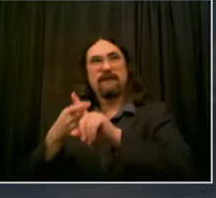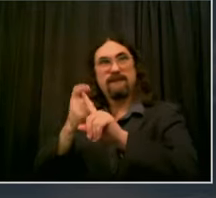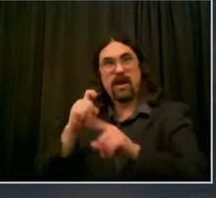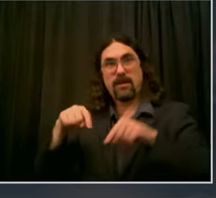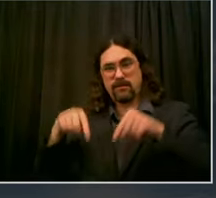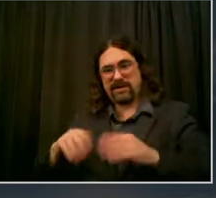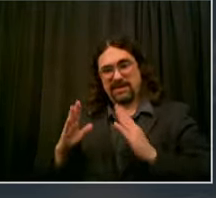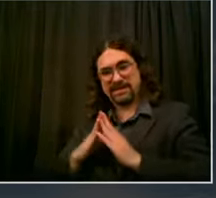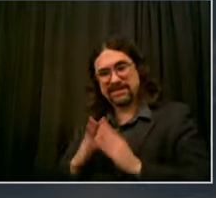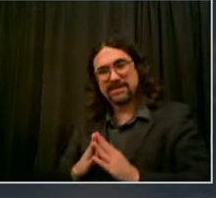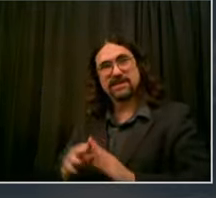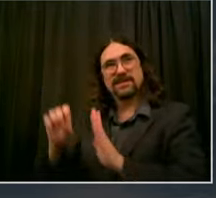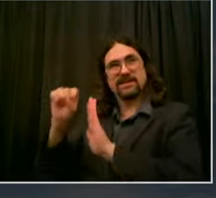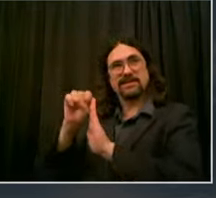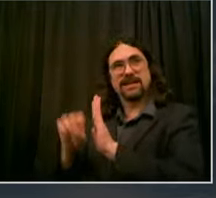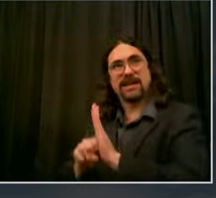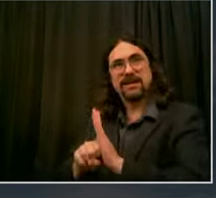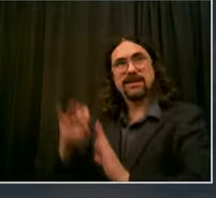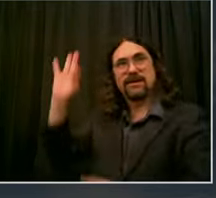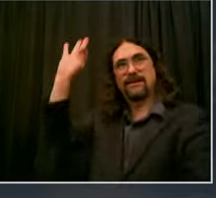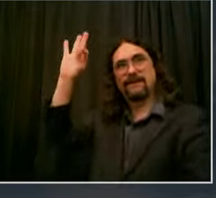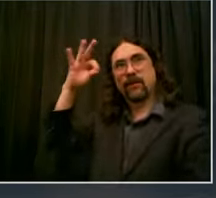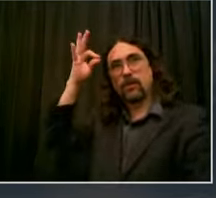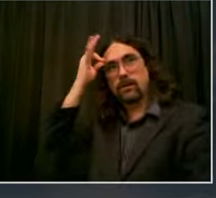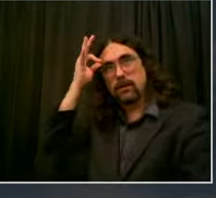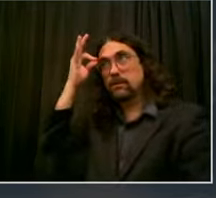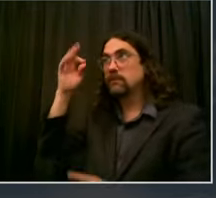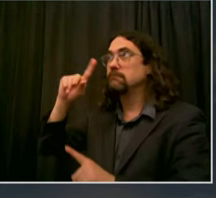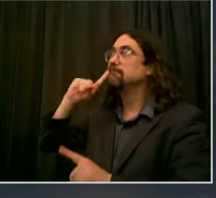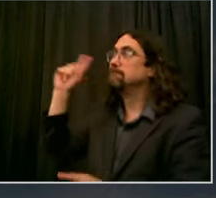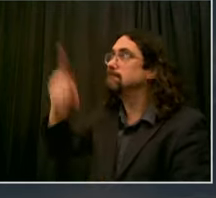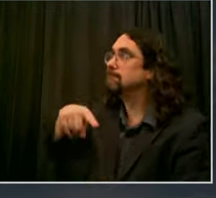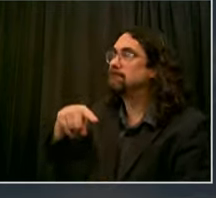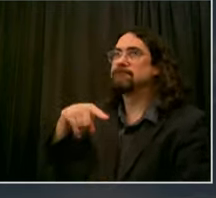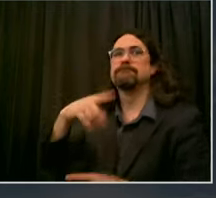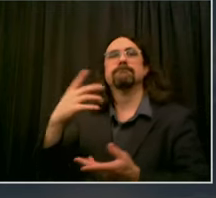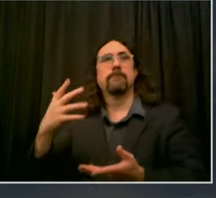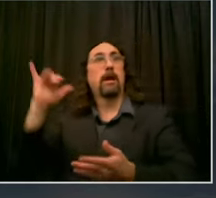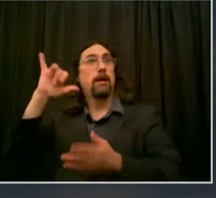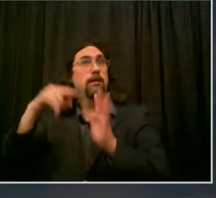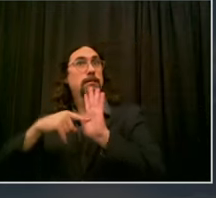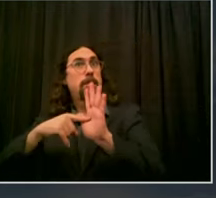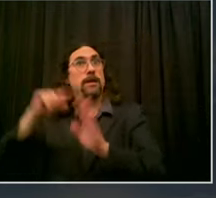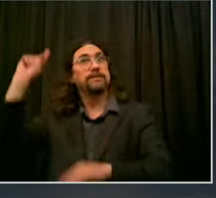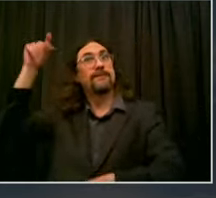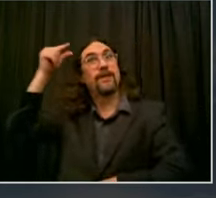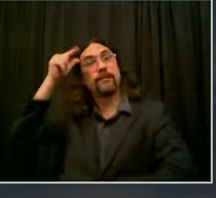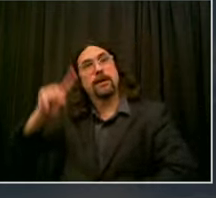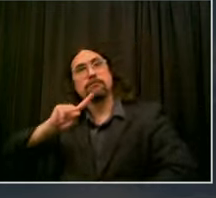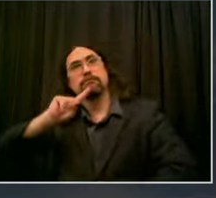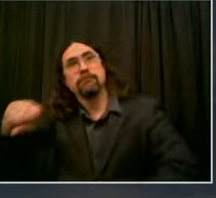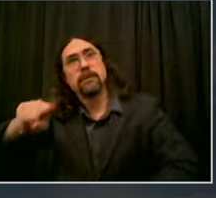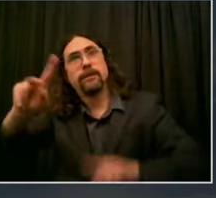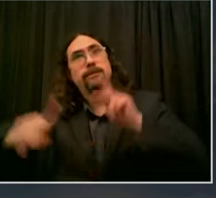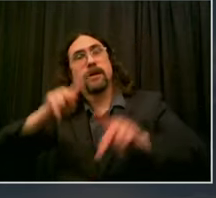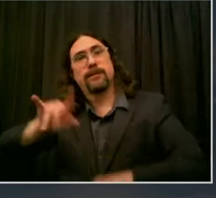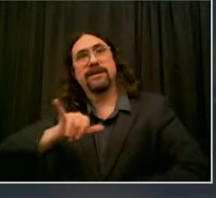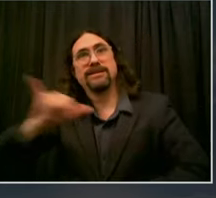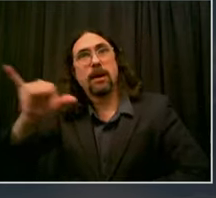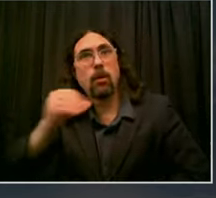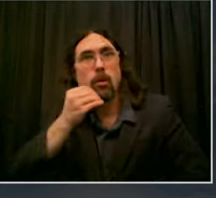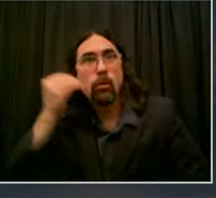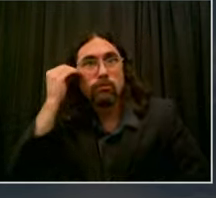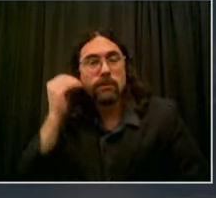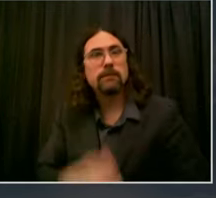have put some things into place. We've done youth councils via Zoom. We've scheduled and worked